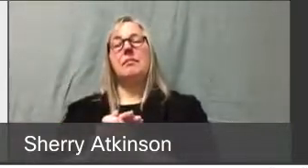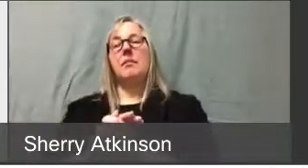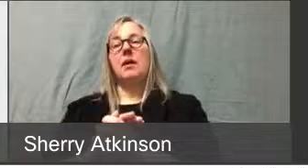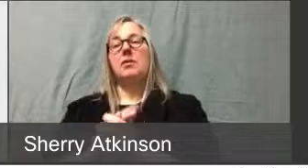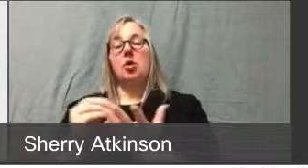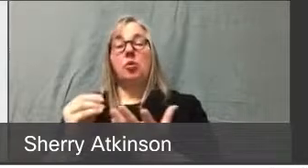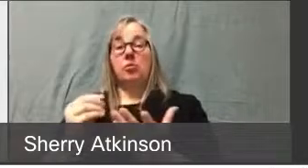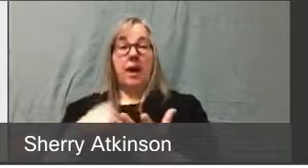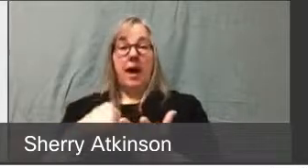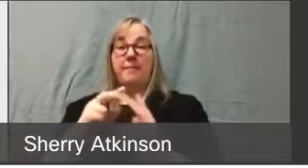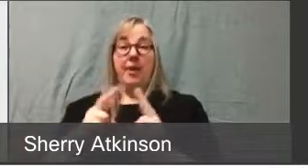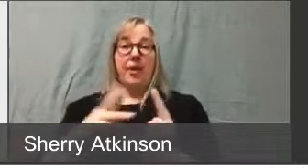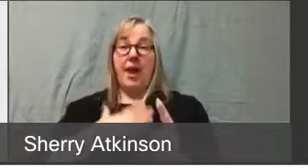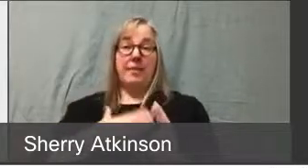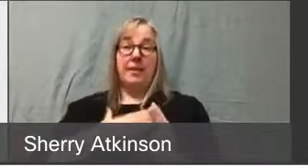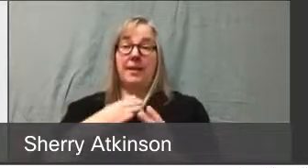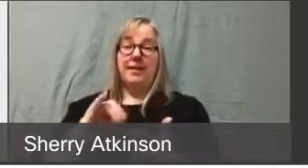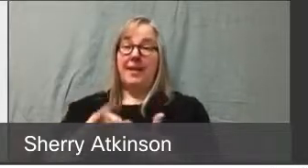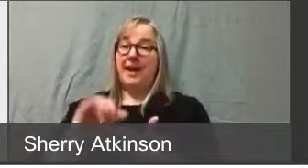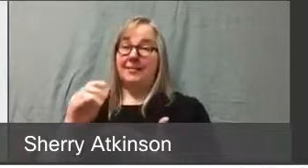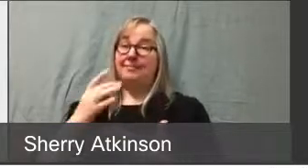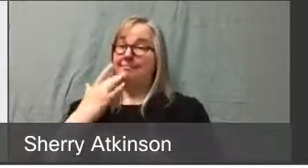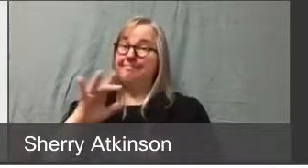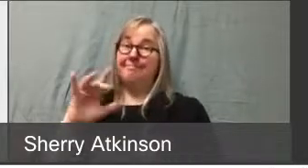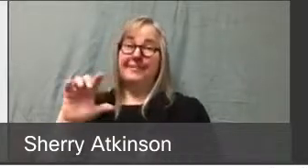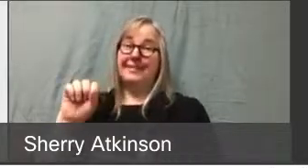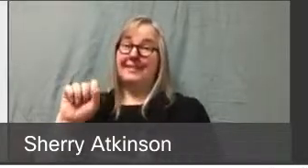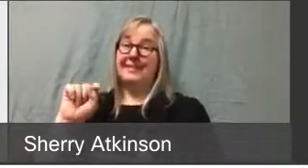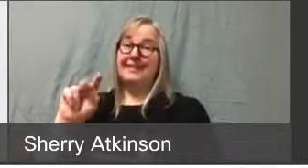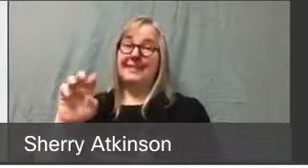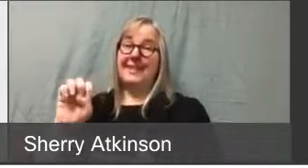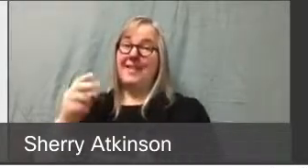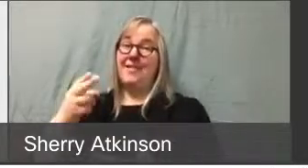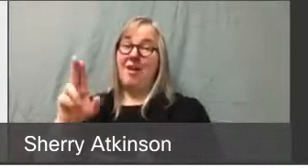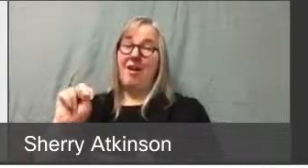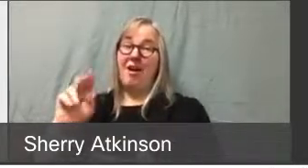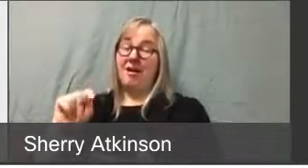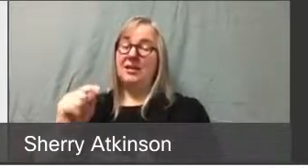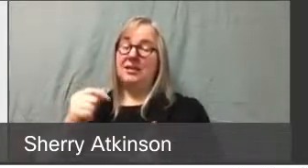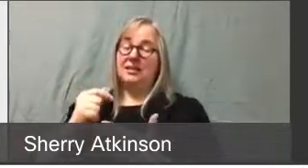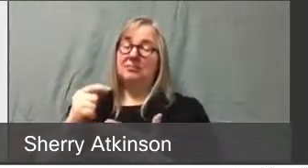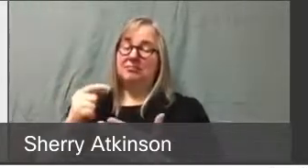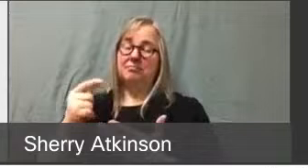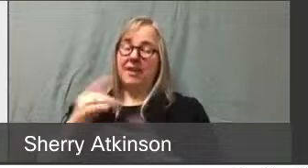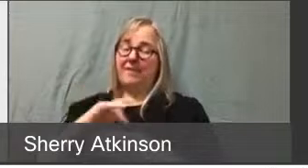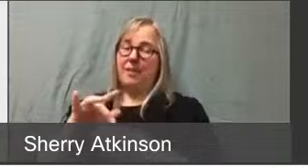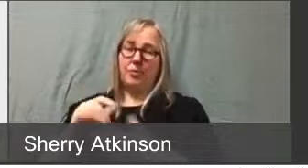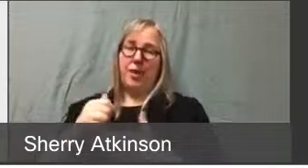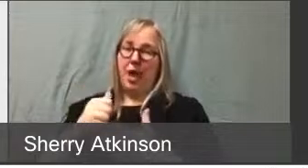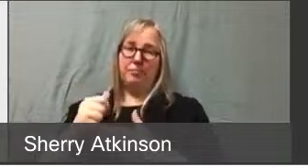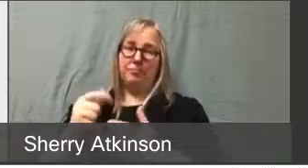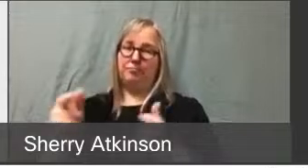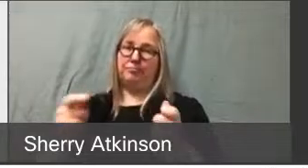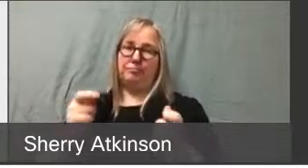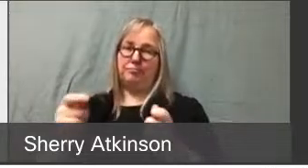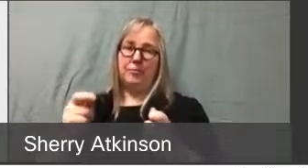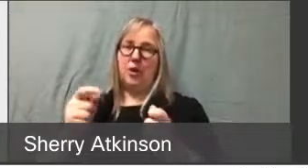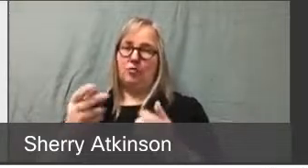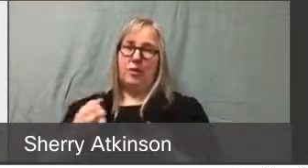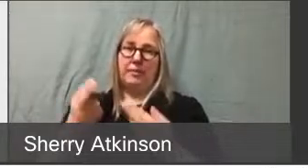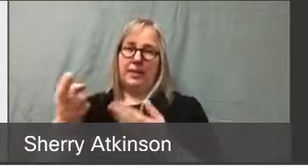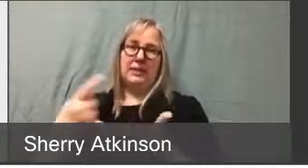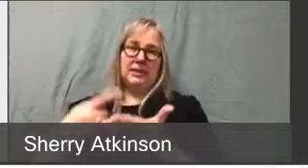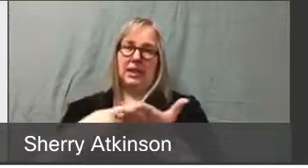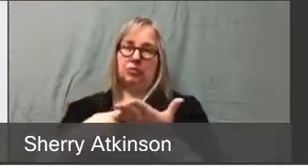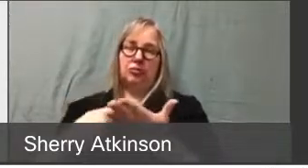I'm very happy that Steve Hunt is able to help chair the recommendation discussion today. Just